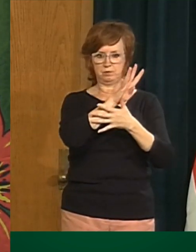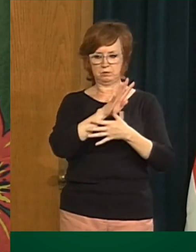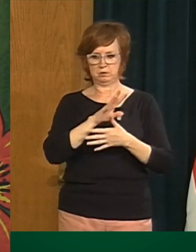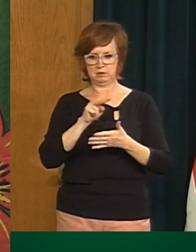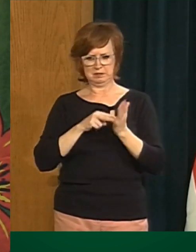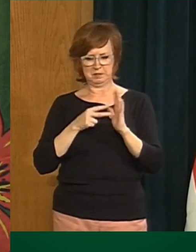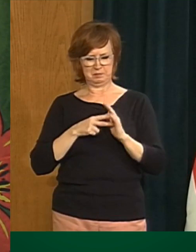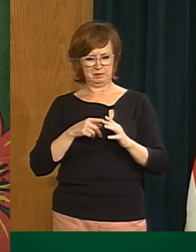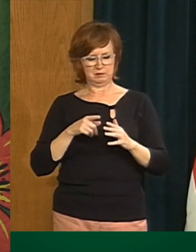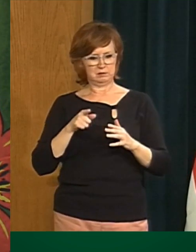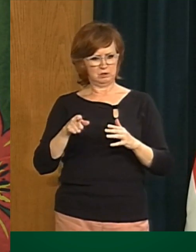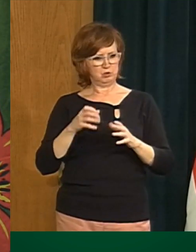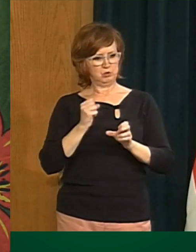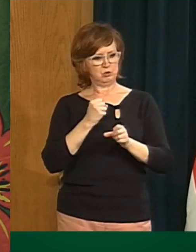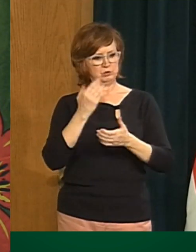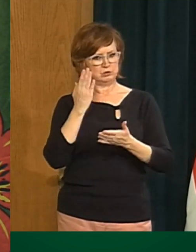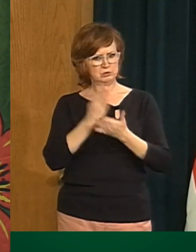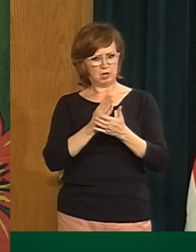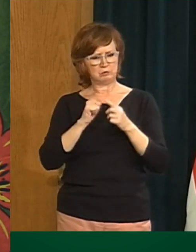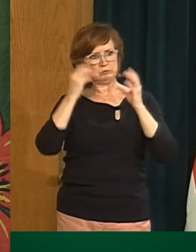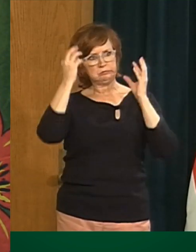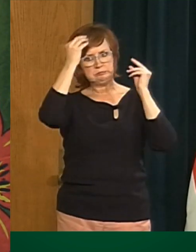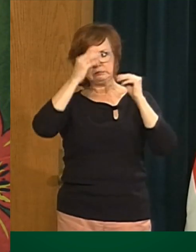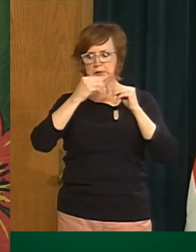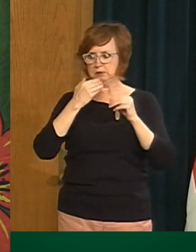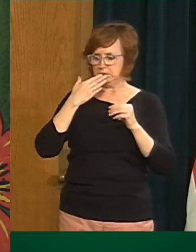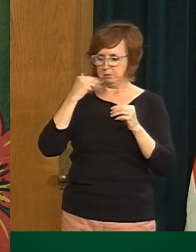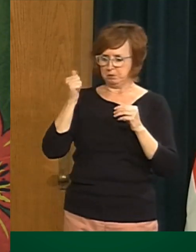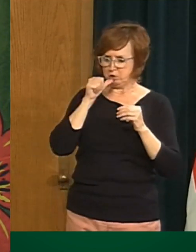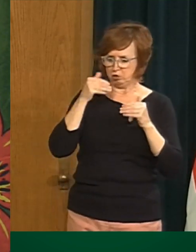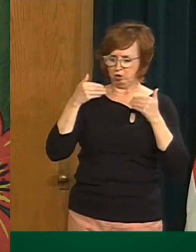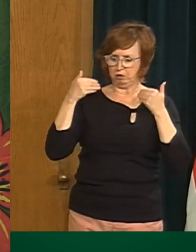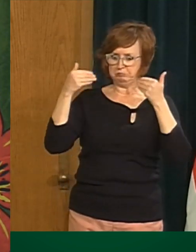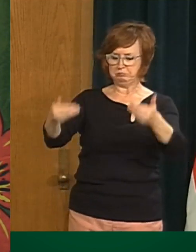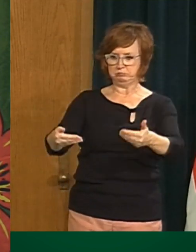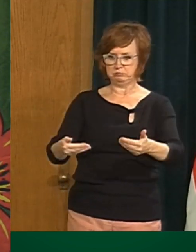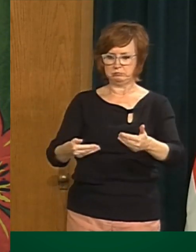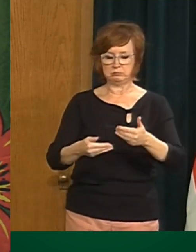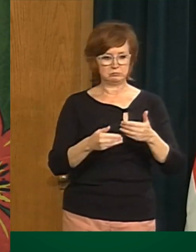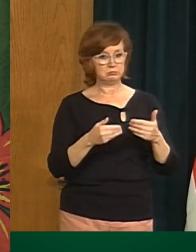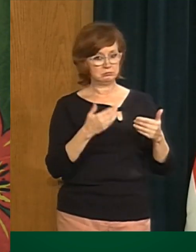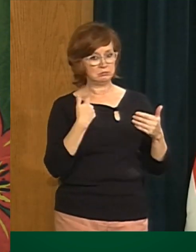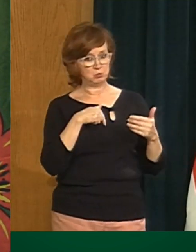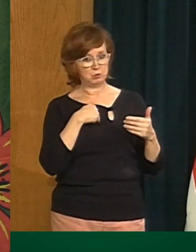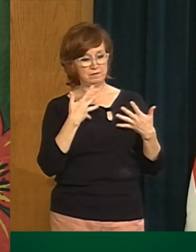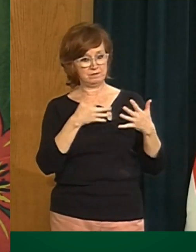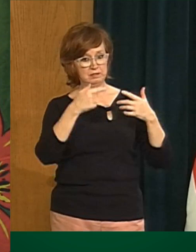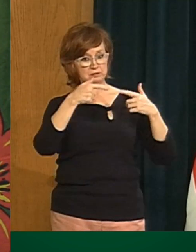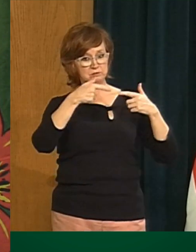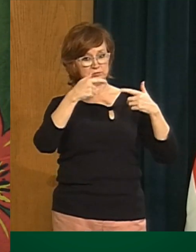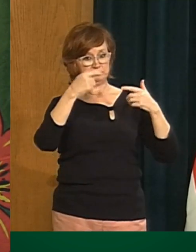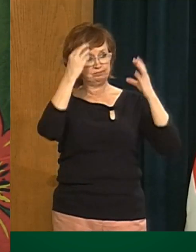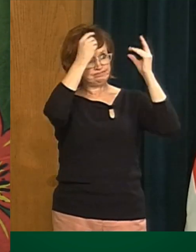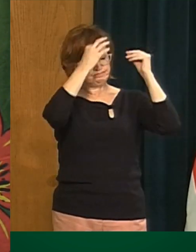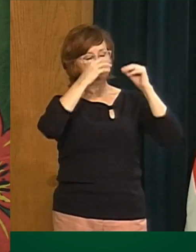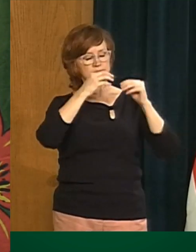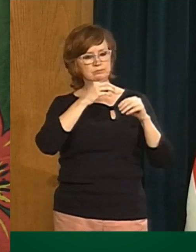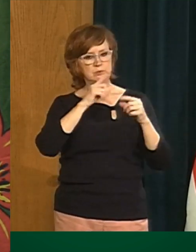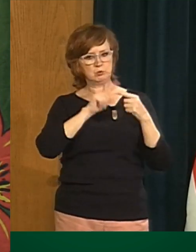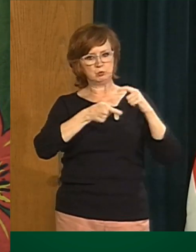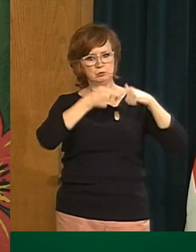pause in the area where those infections are occurring, and we are pausing it in the community of Loche. So we have